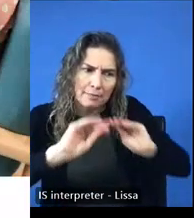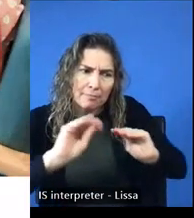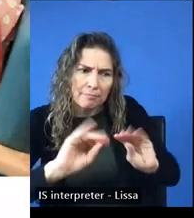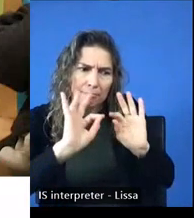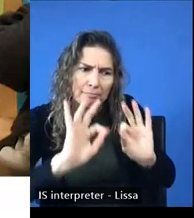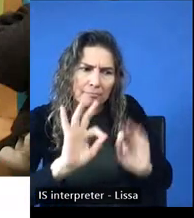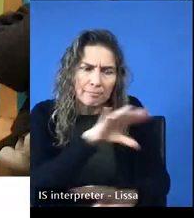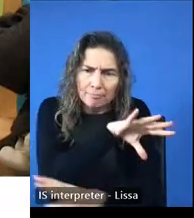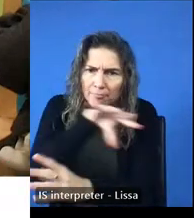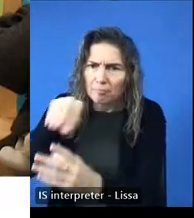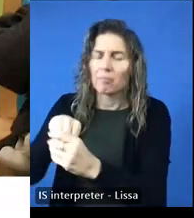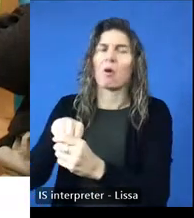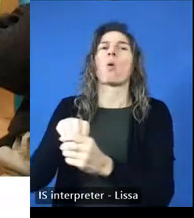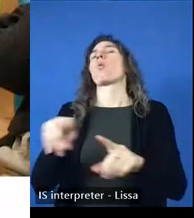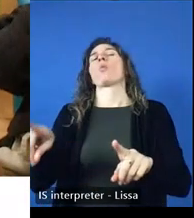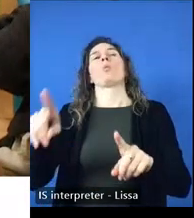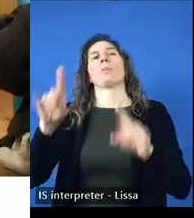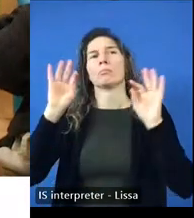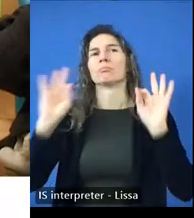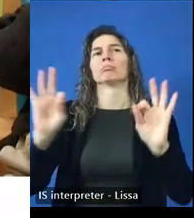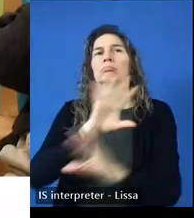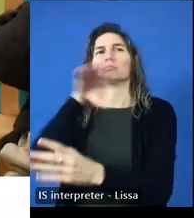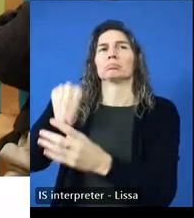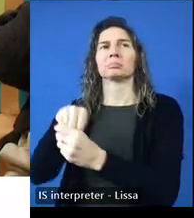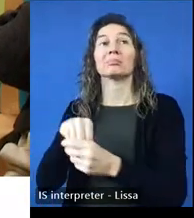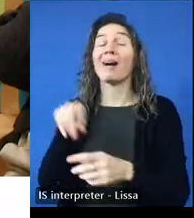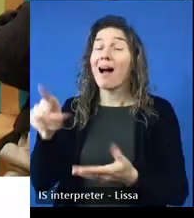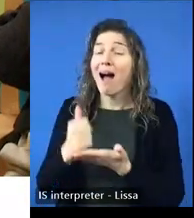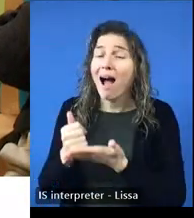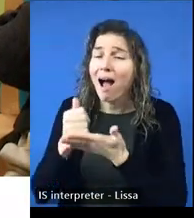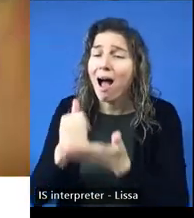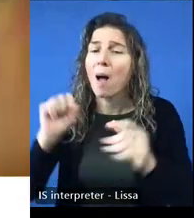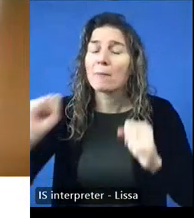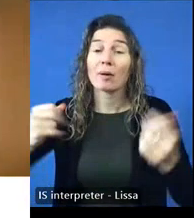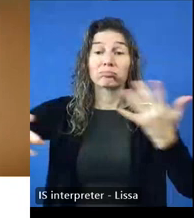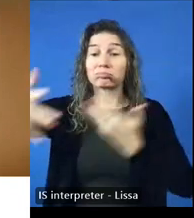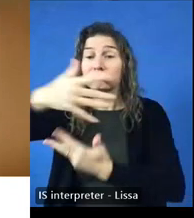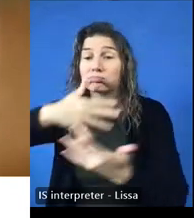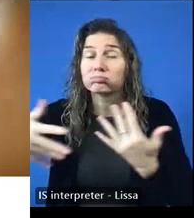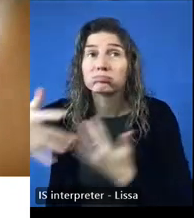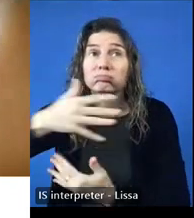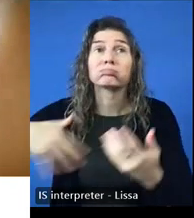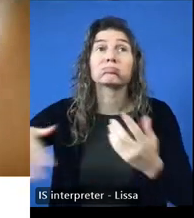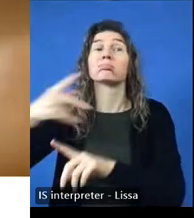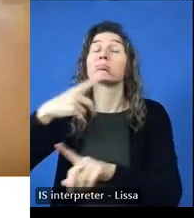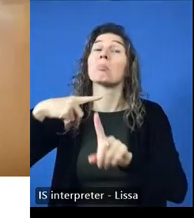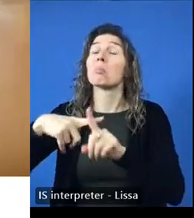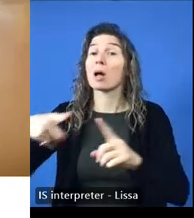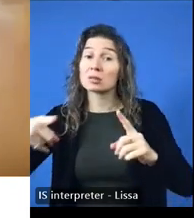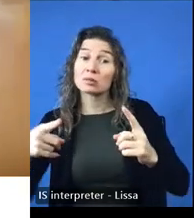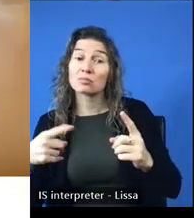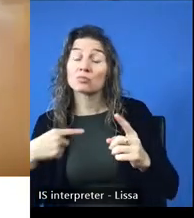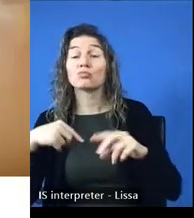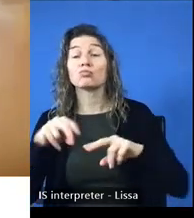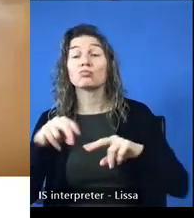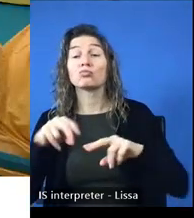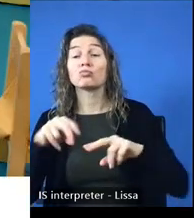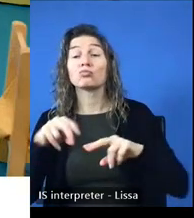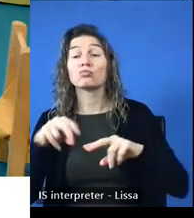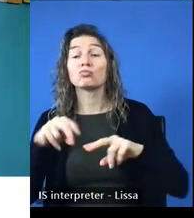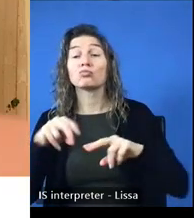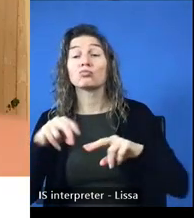it provided her with an opportunity to socialize, interact, and sit for long durations comfortably. Through station time,